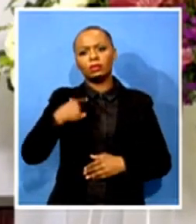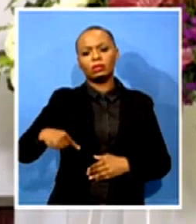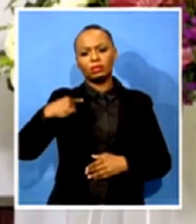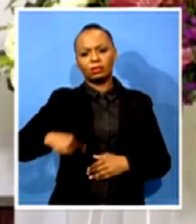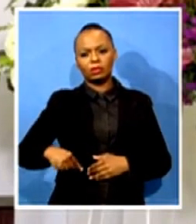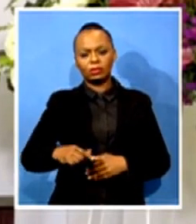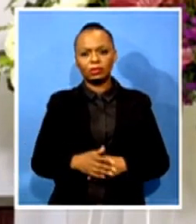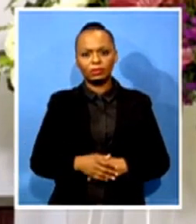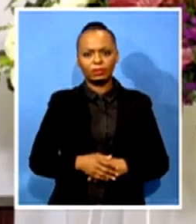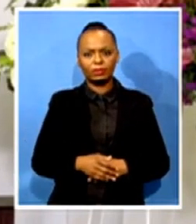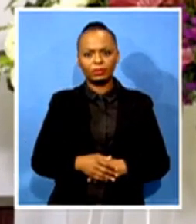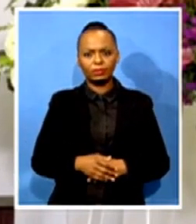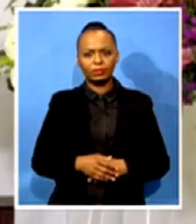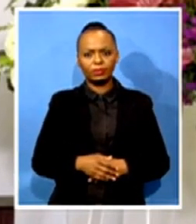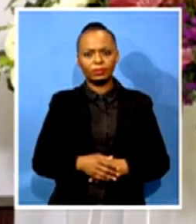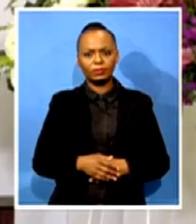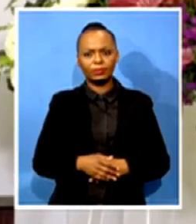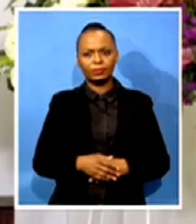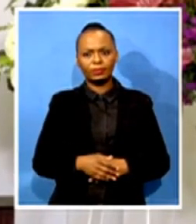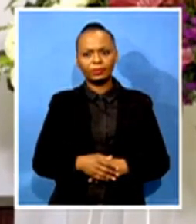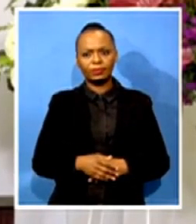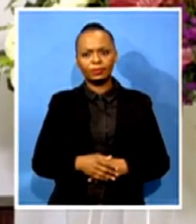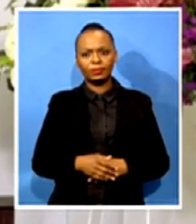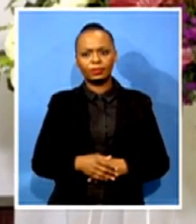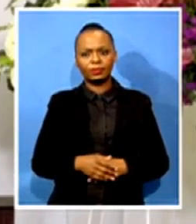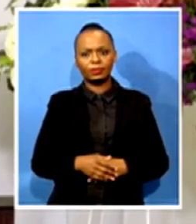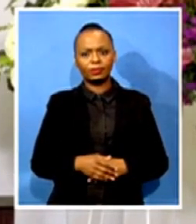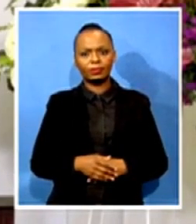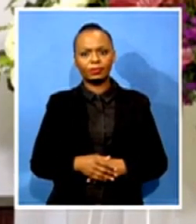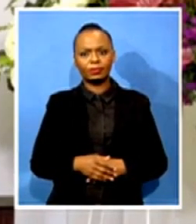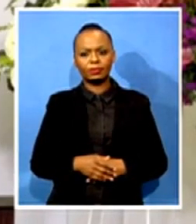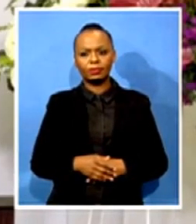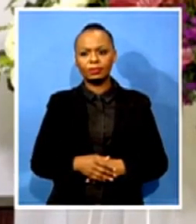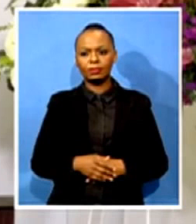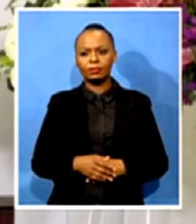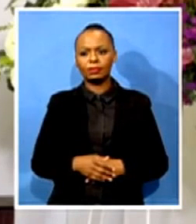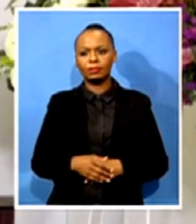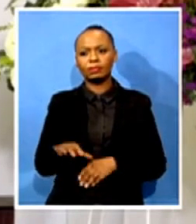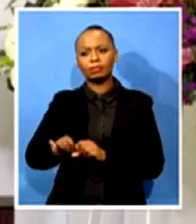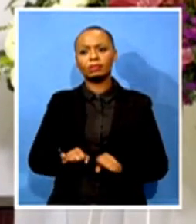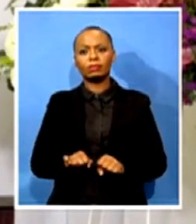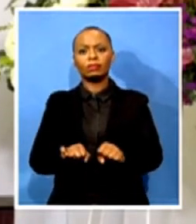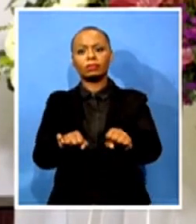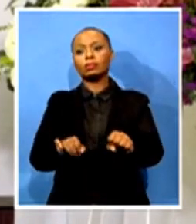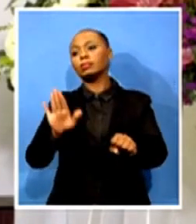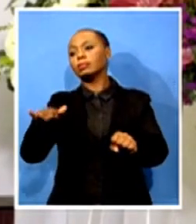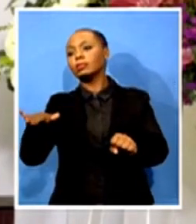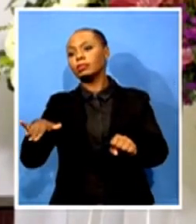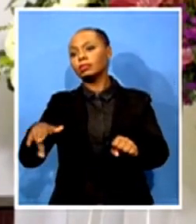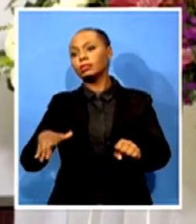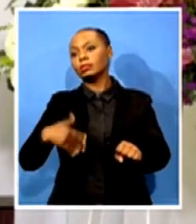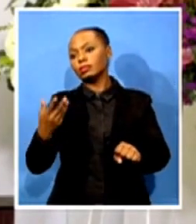Baphusha itroli noSisilizi athi sisisa sikhulumela lengane. Kangisemusha ke ngaleso sikhathi njengamanje I think I'm the